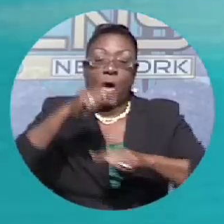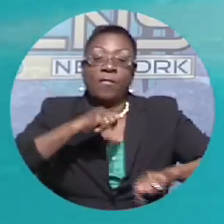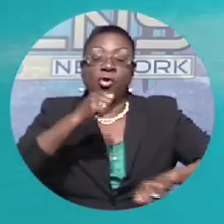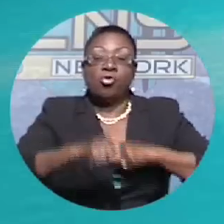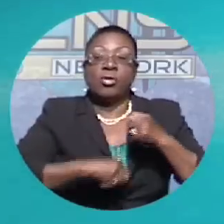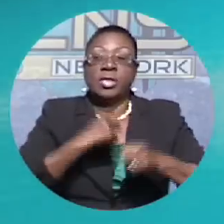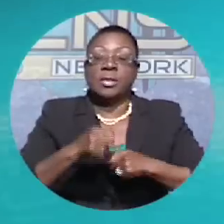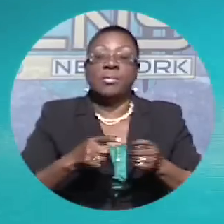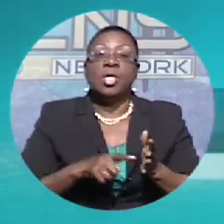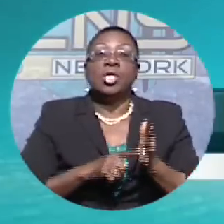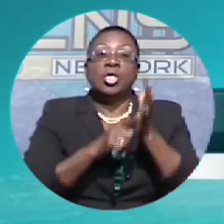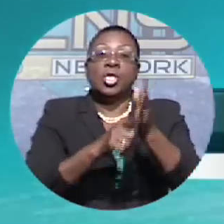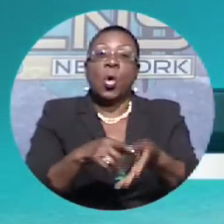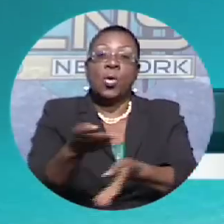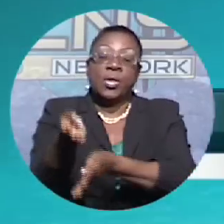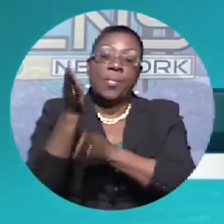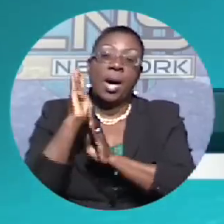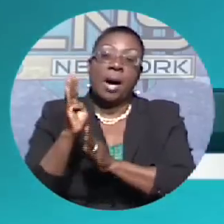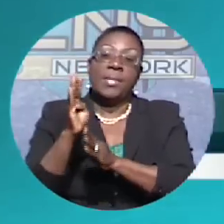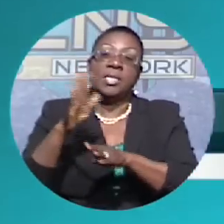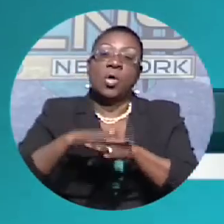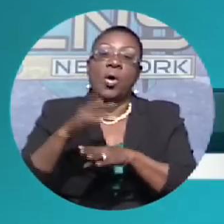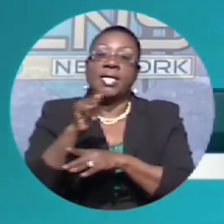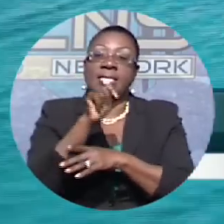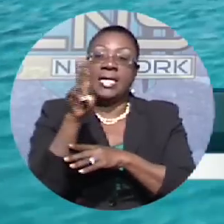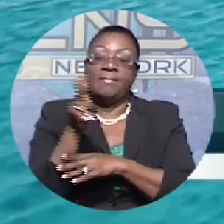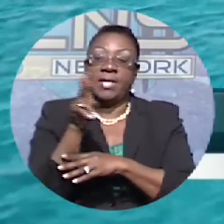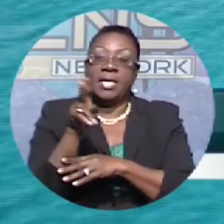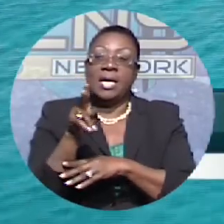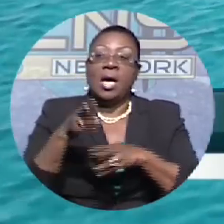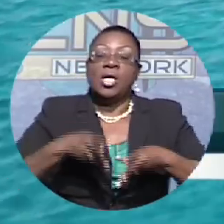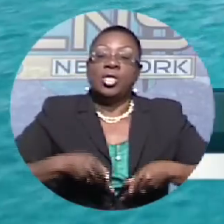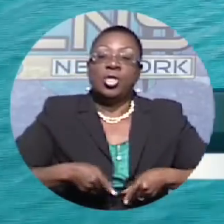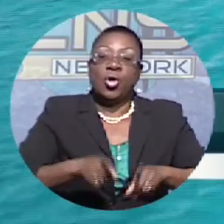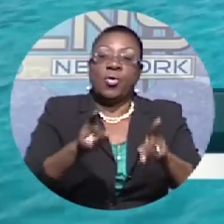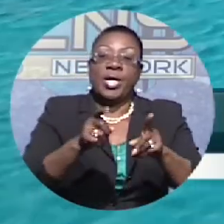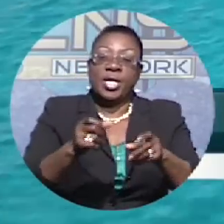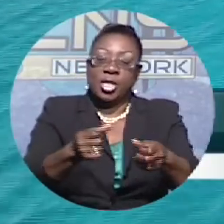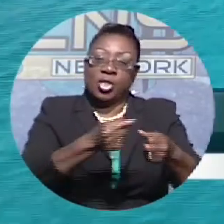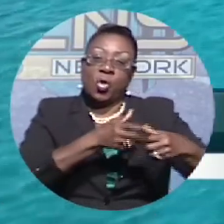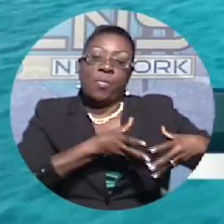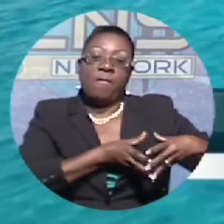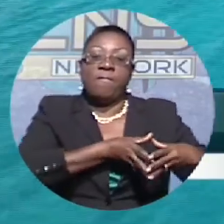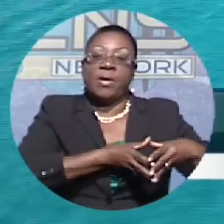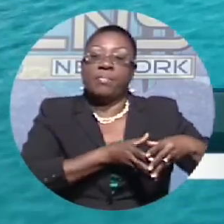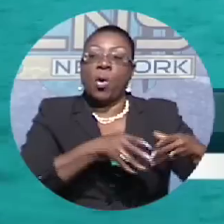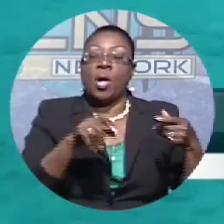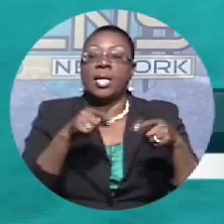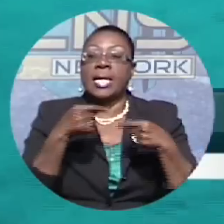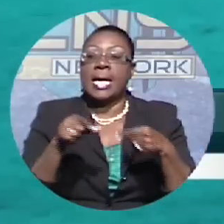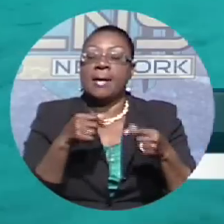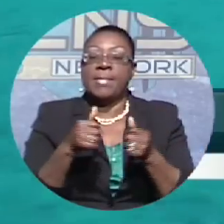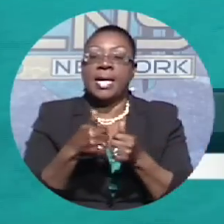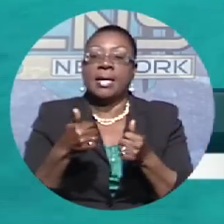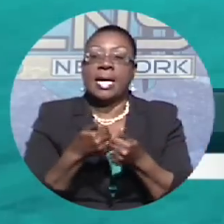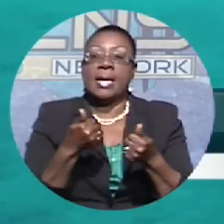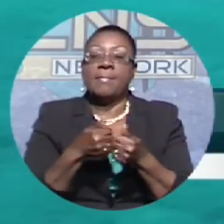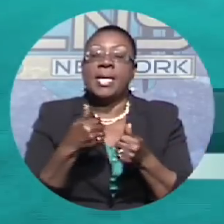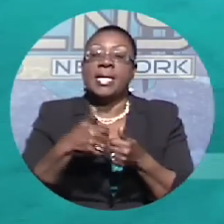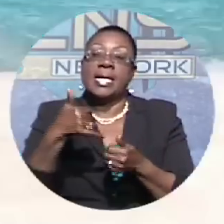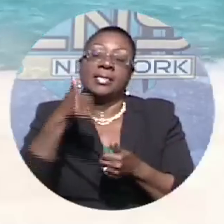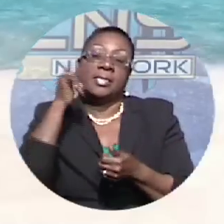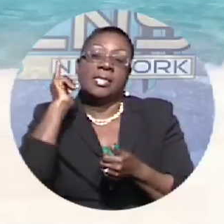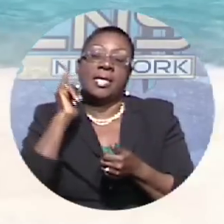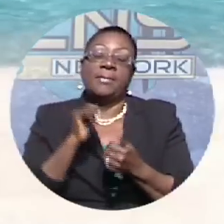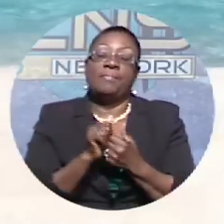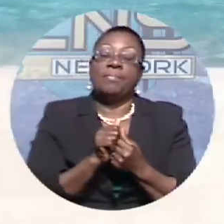And tourism officials say they're already getting significant feedback. Although it was only aired in the Florida market on CBS, the